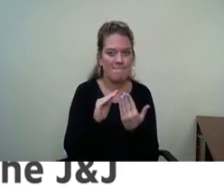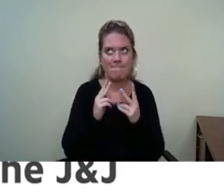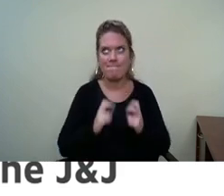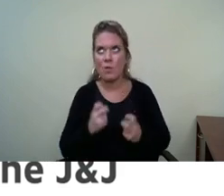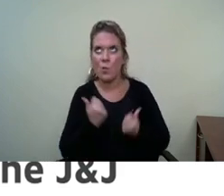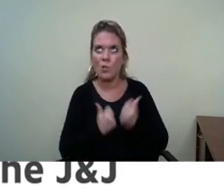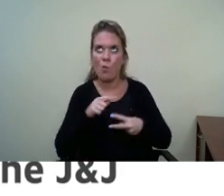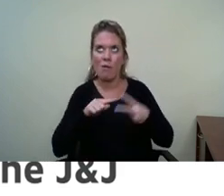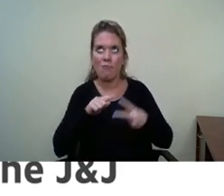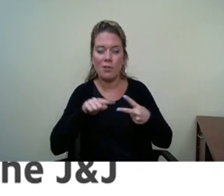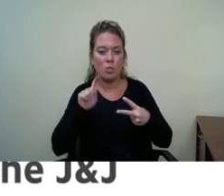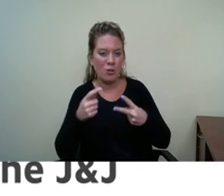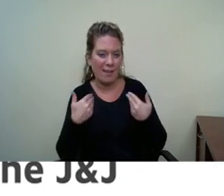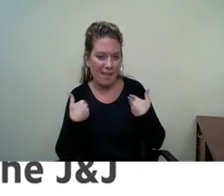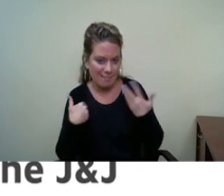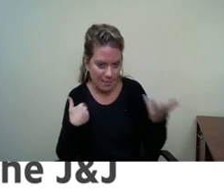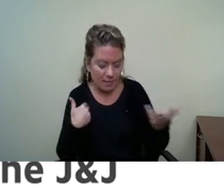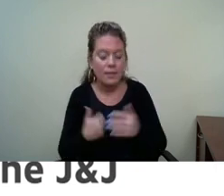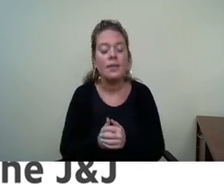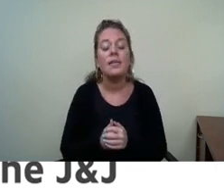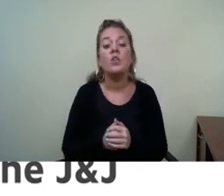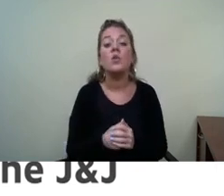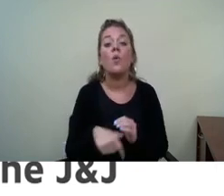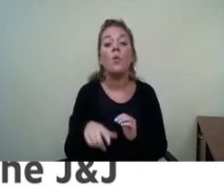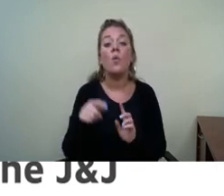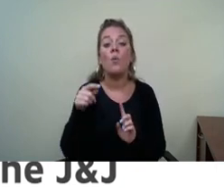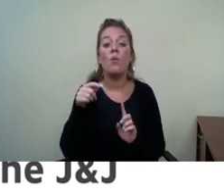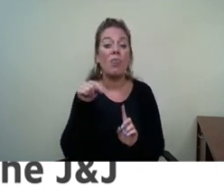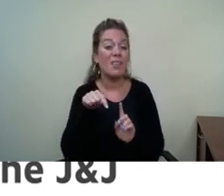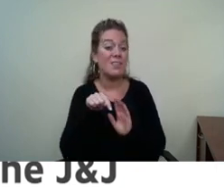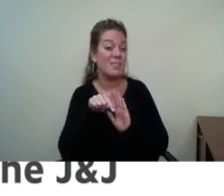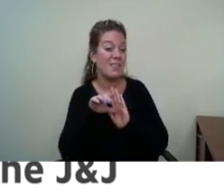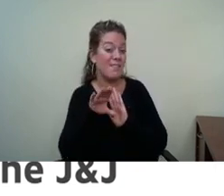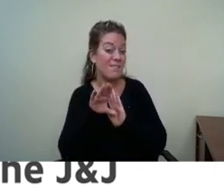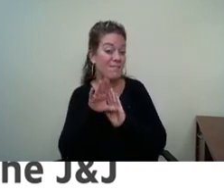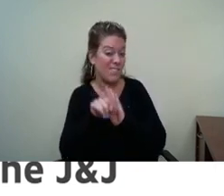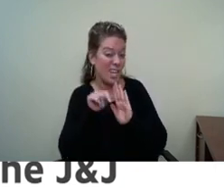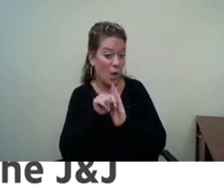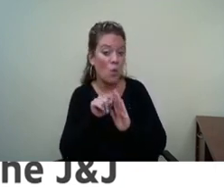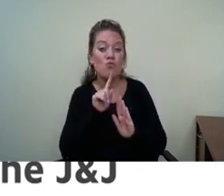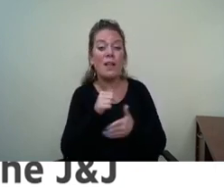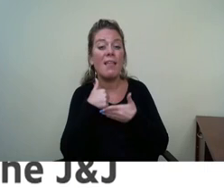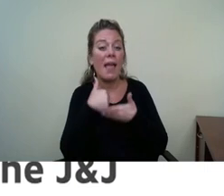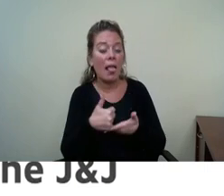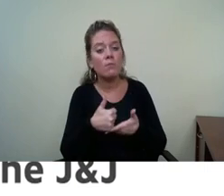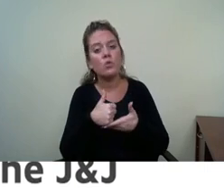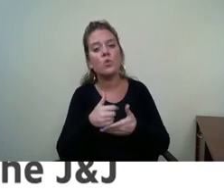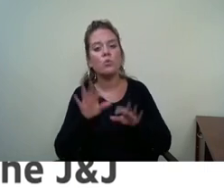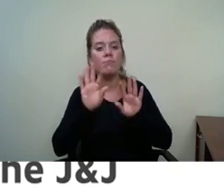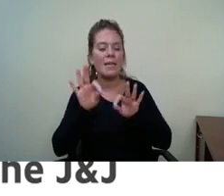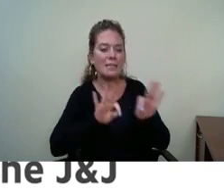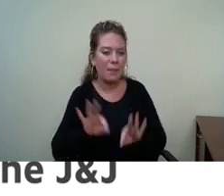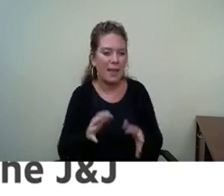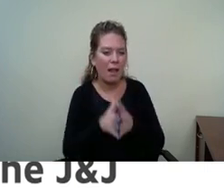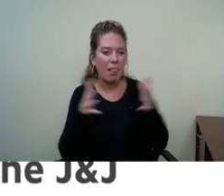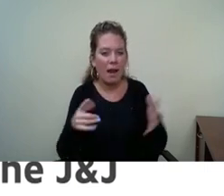vaccine do I get? And so this video really helps kind of dispel a lot of myths surrounding the different vaccines.